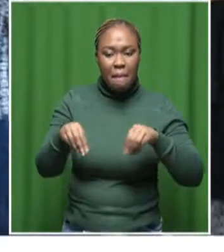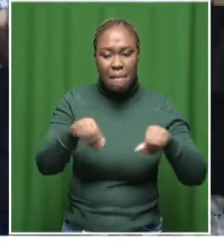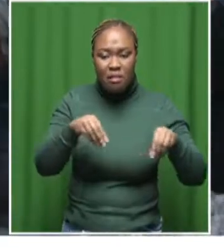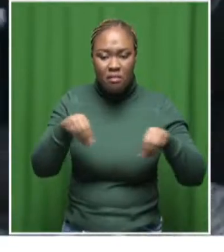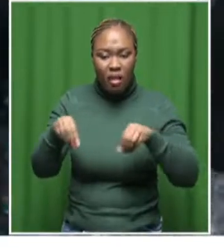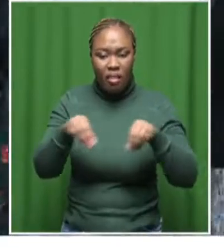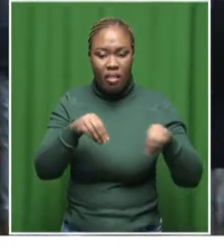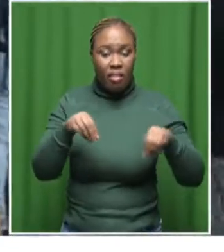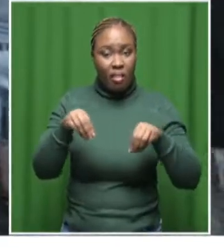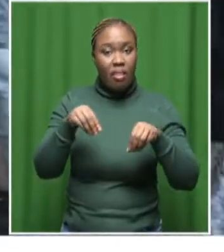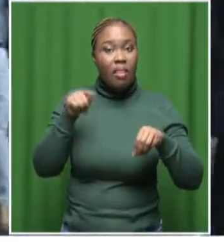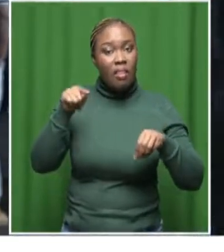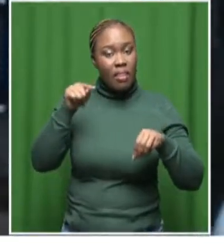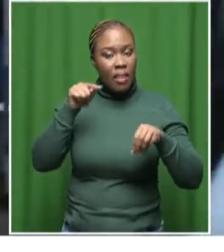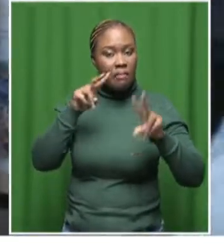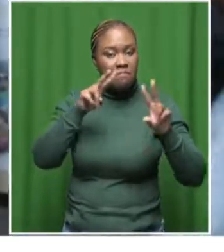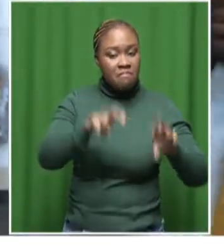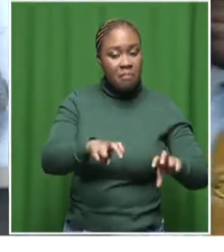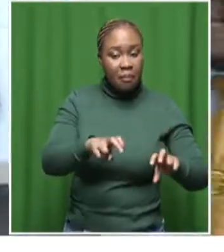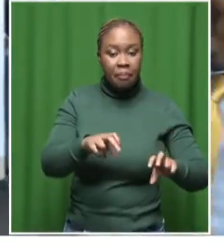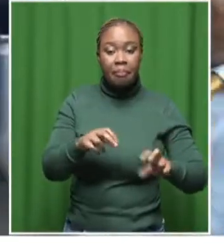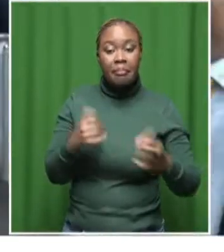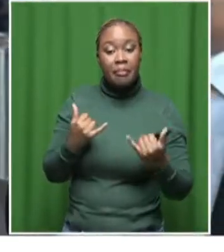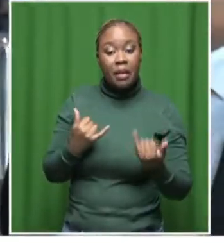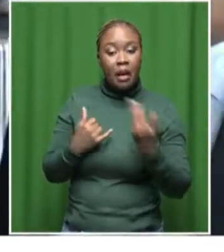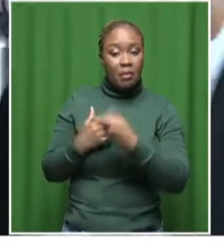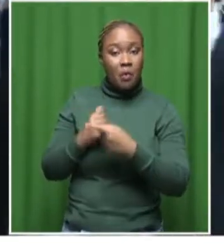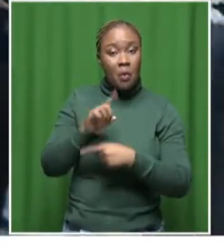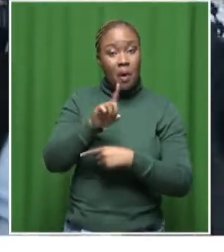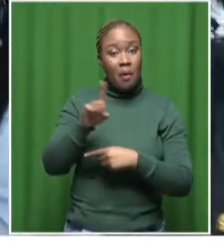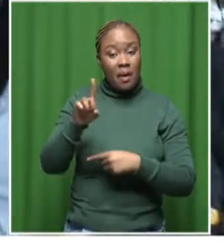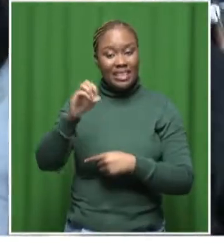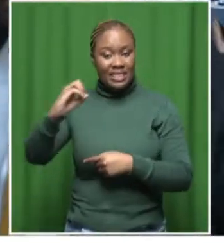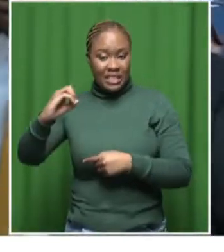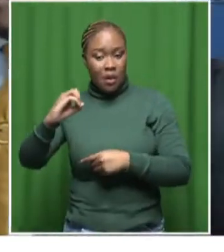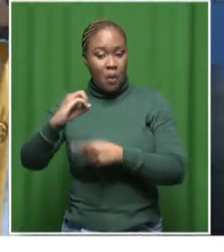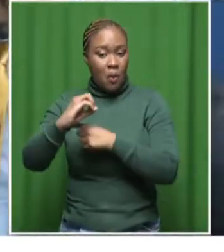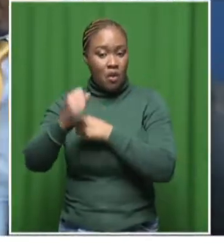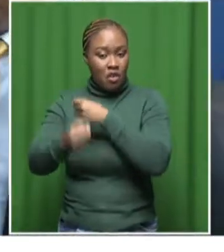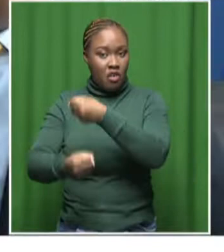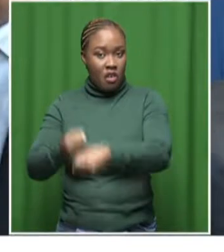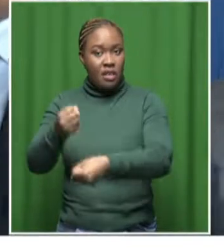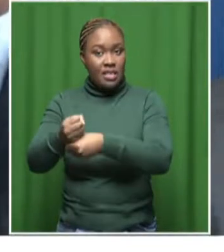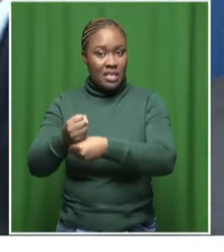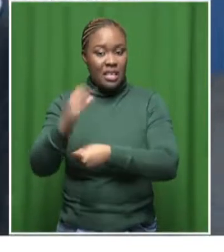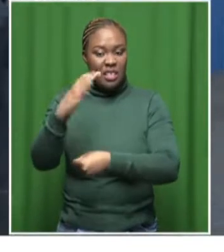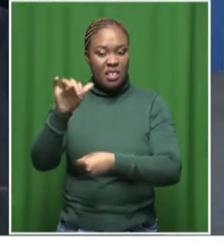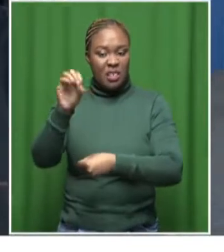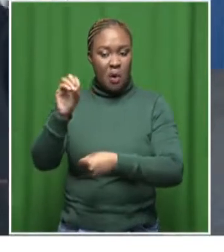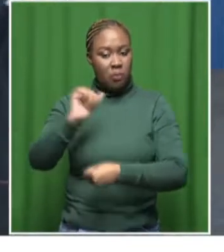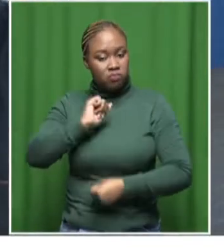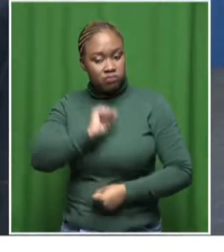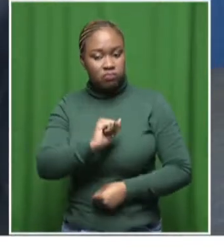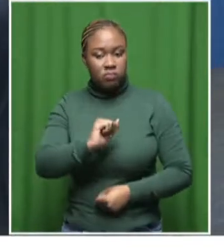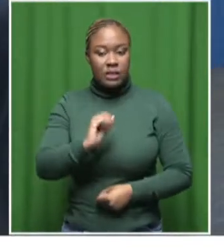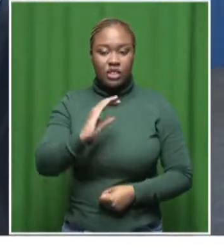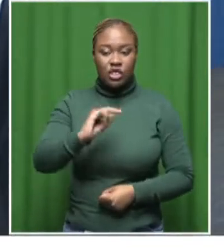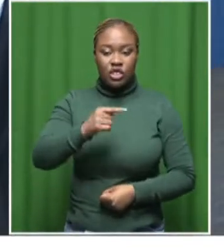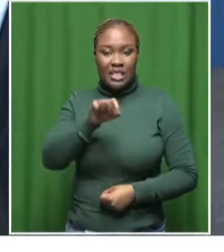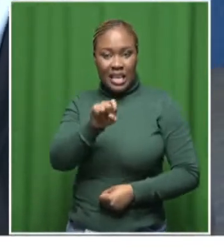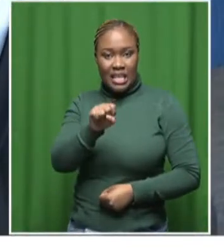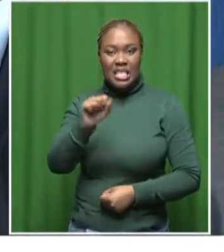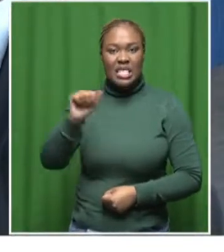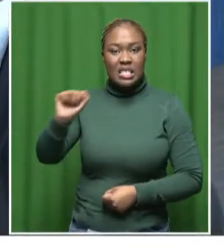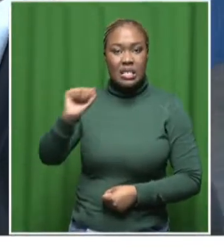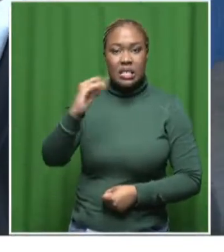for Geoscience in South Africa, is this year marking 110 years. I have with me the CEO of CGS in South Africa, Mr.